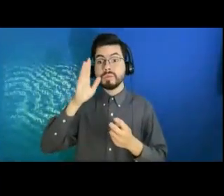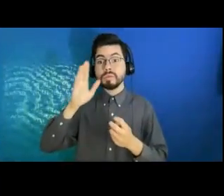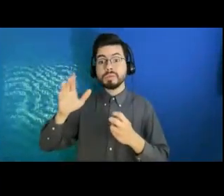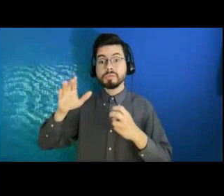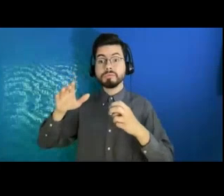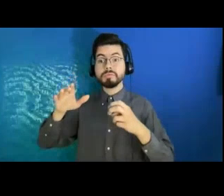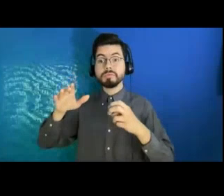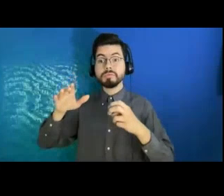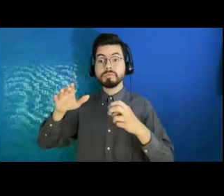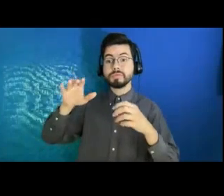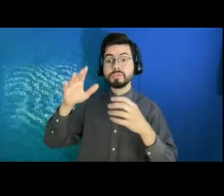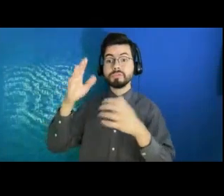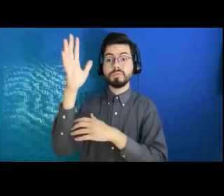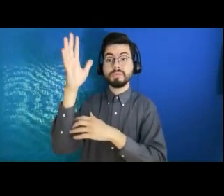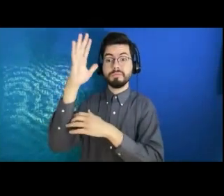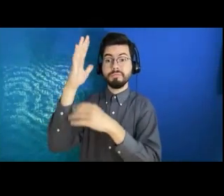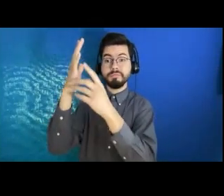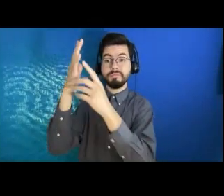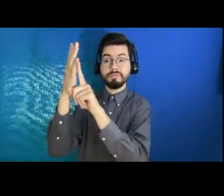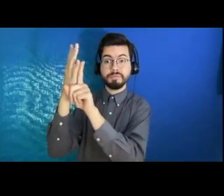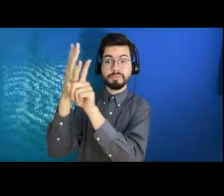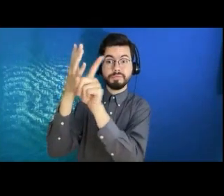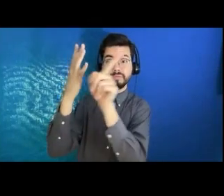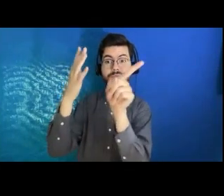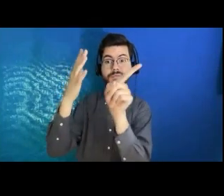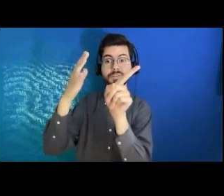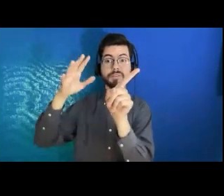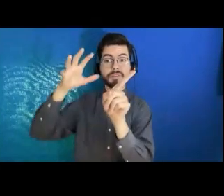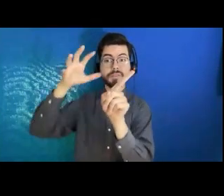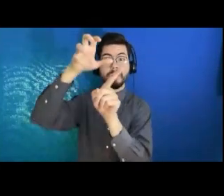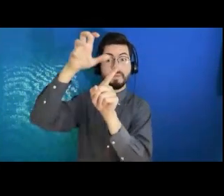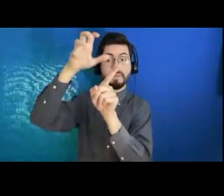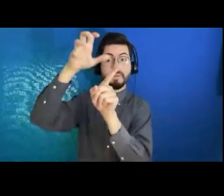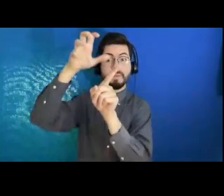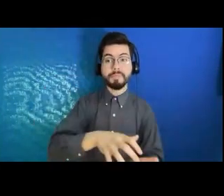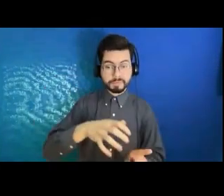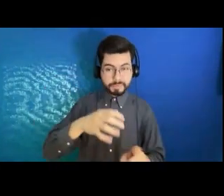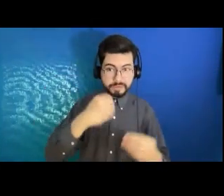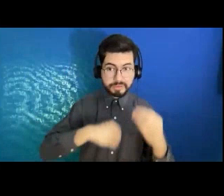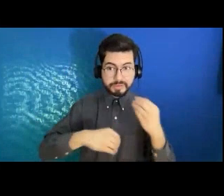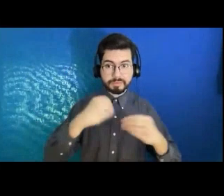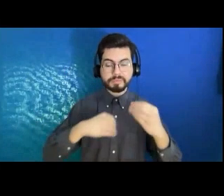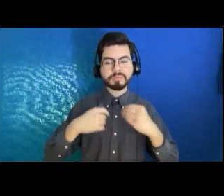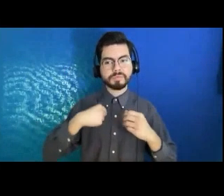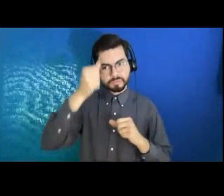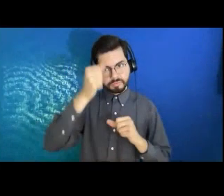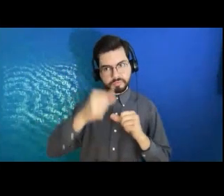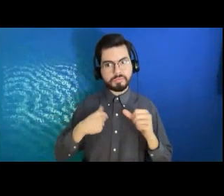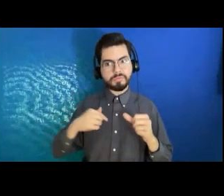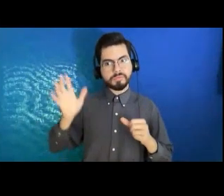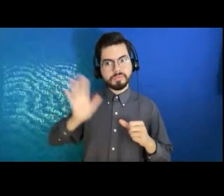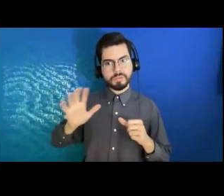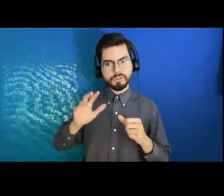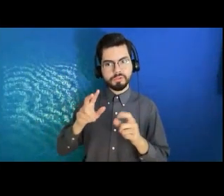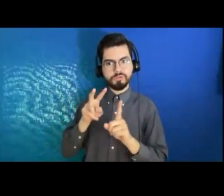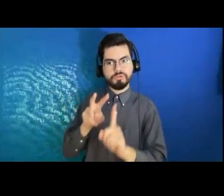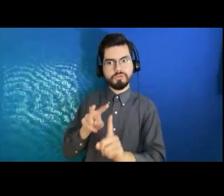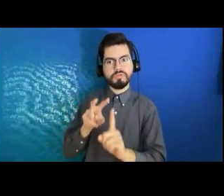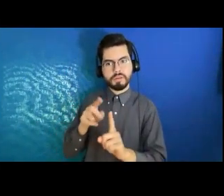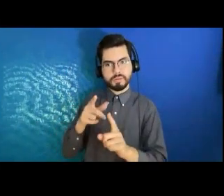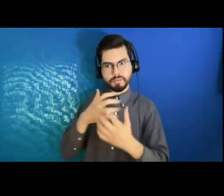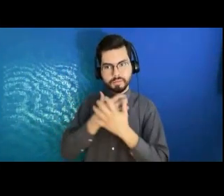was radio tracking one of our grizzly bears, and I got into this white bark pine stand, and under every tree was a bunch of branches. And at first